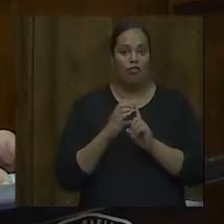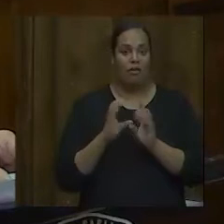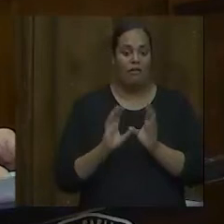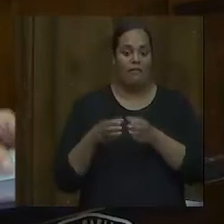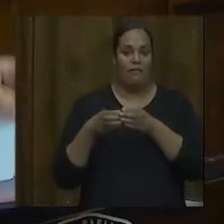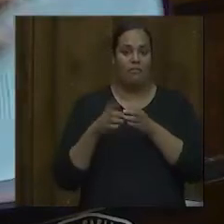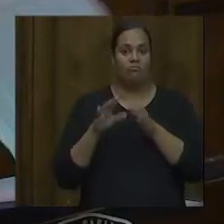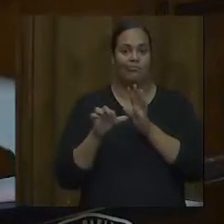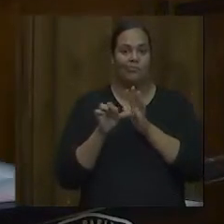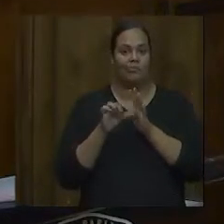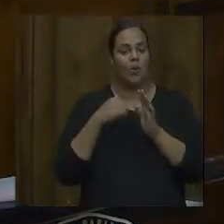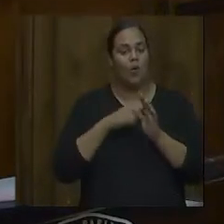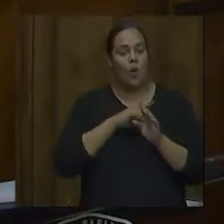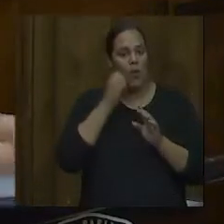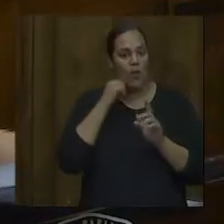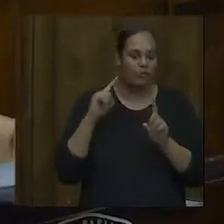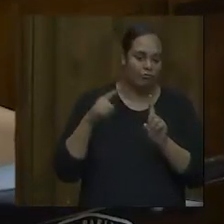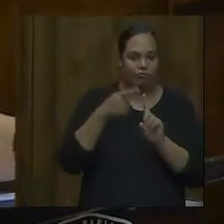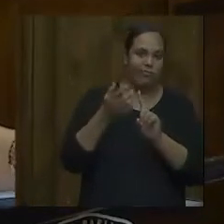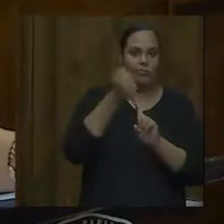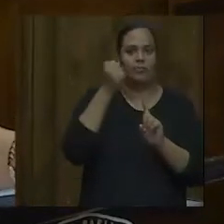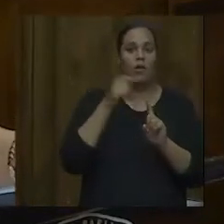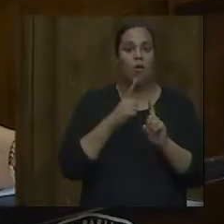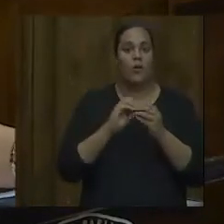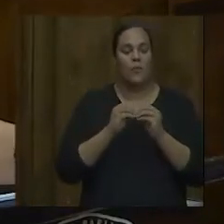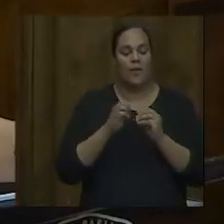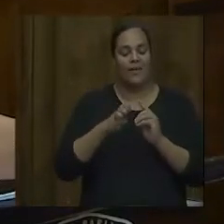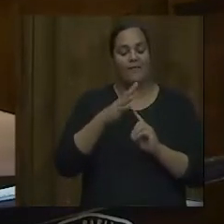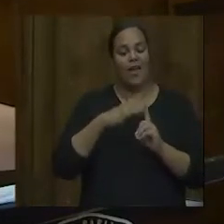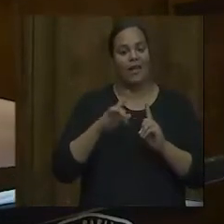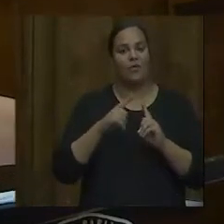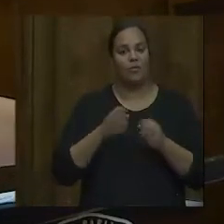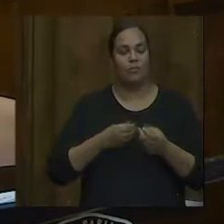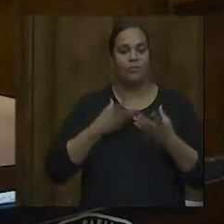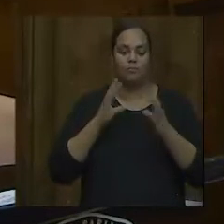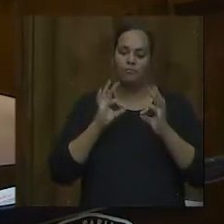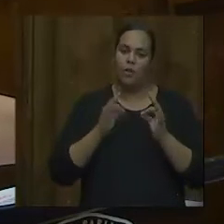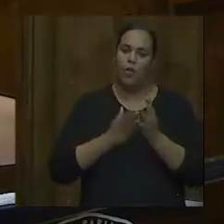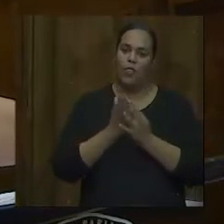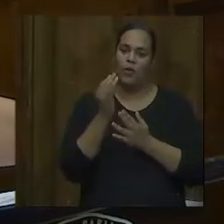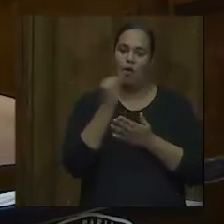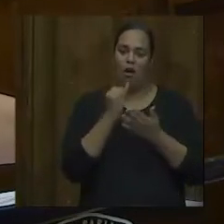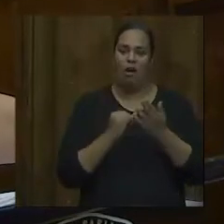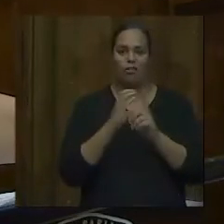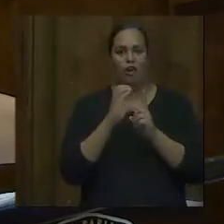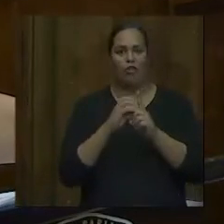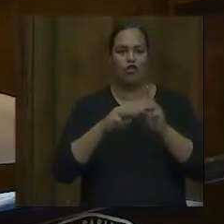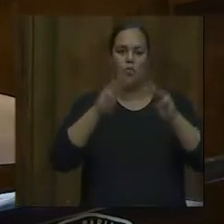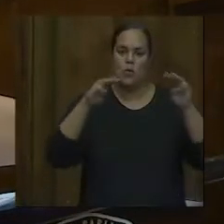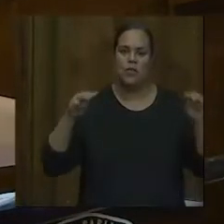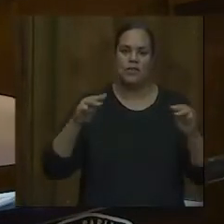is central towards achieving these goals, creating the enabling environment to expression to flourish through arts, culture,